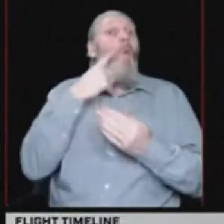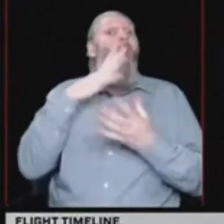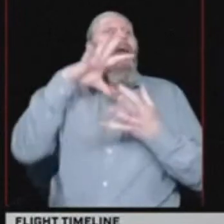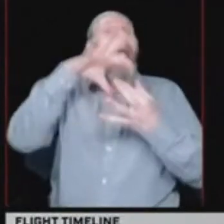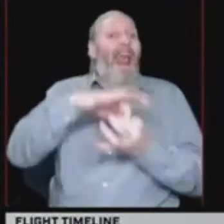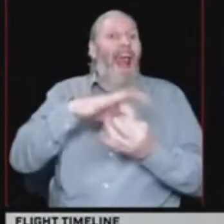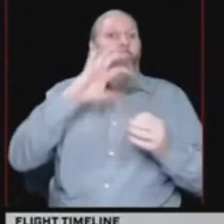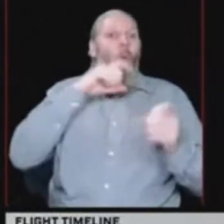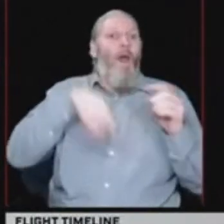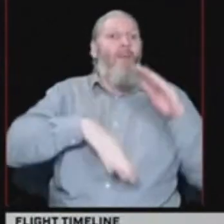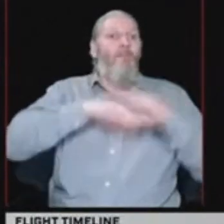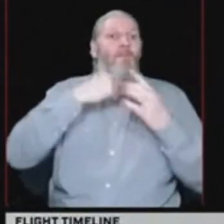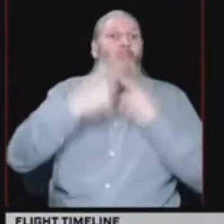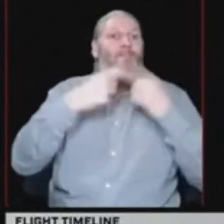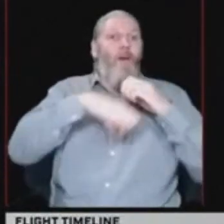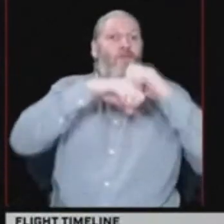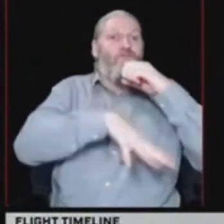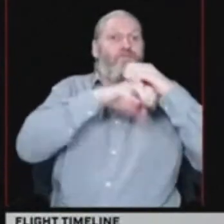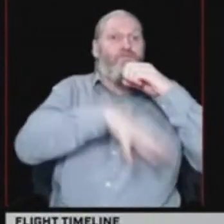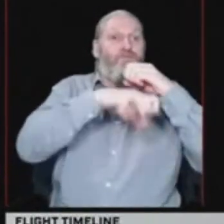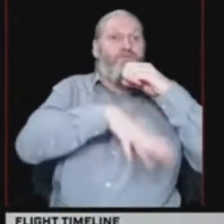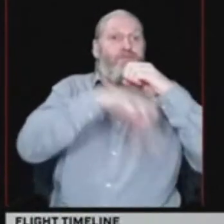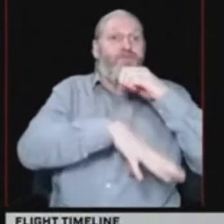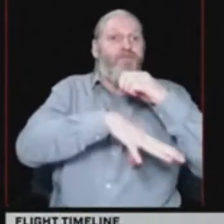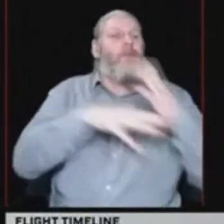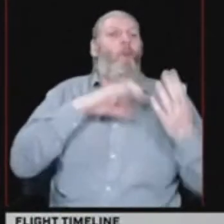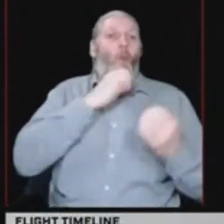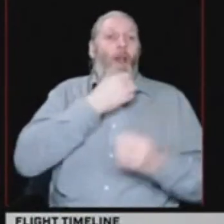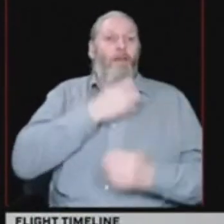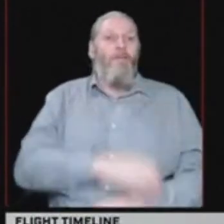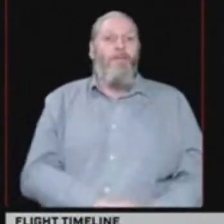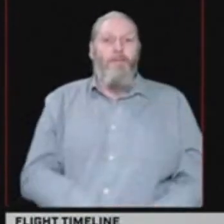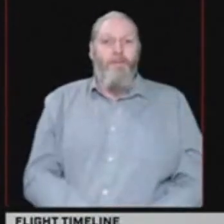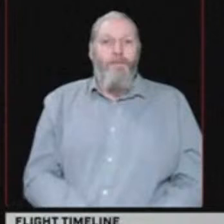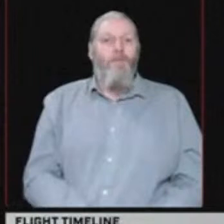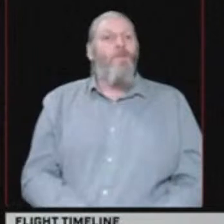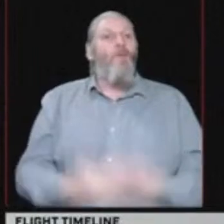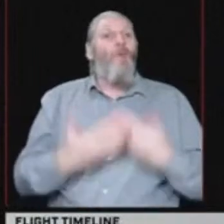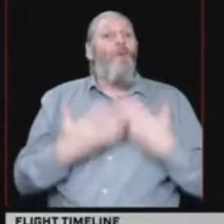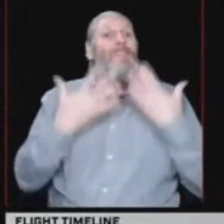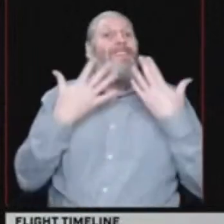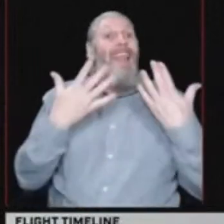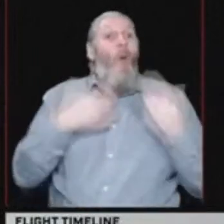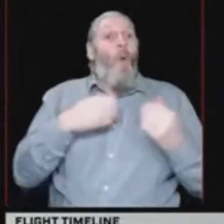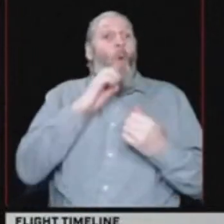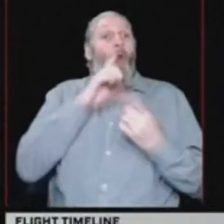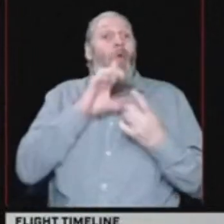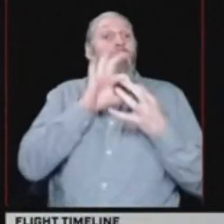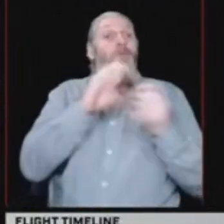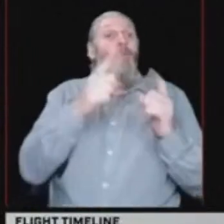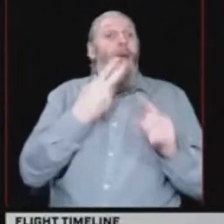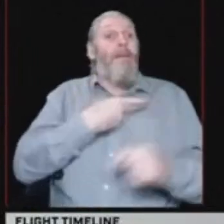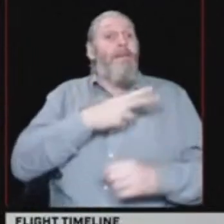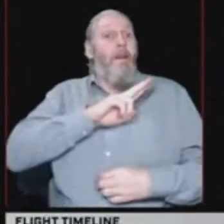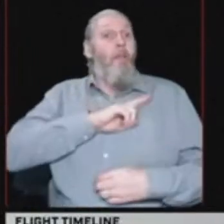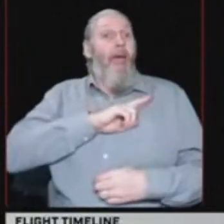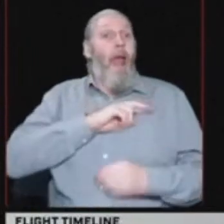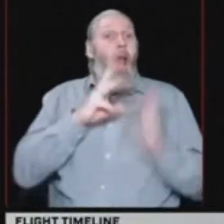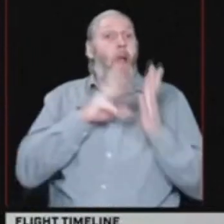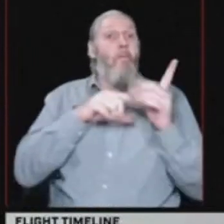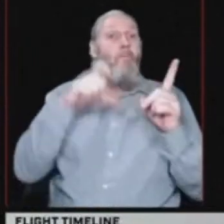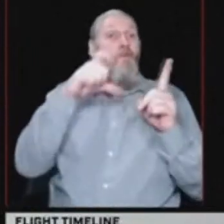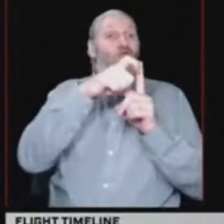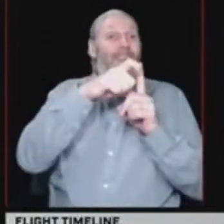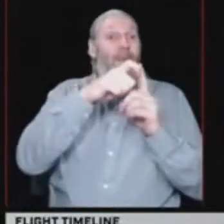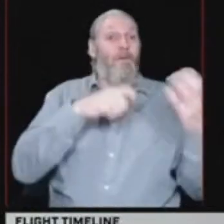and confirm target lock from it. Madrid. Data source switch to Madrid. Yeah. Our Madrid ground station has locked